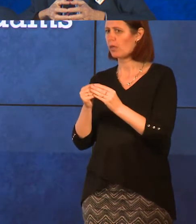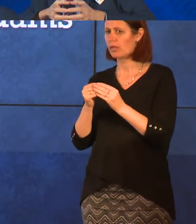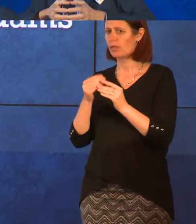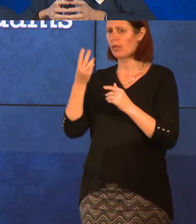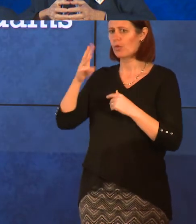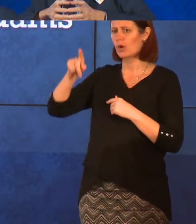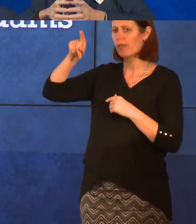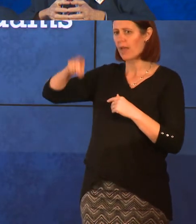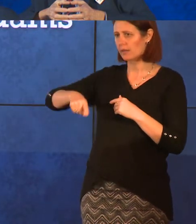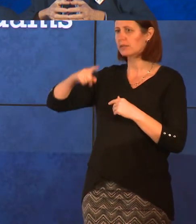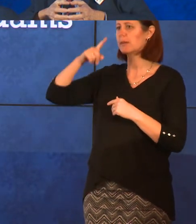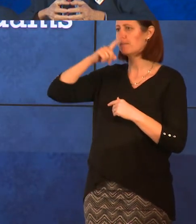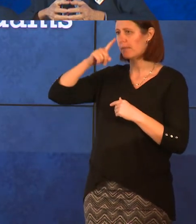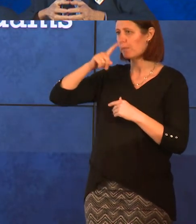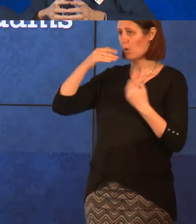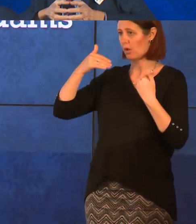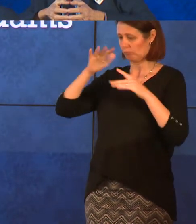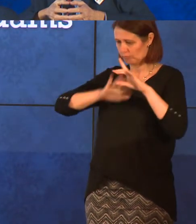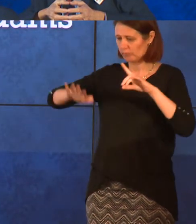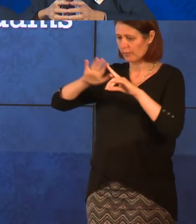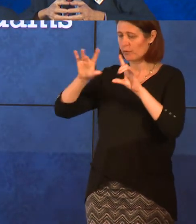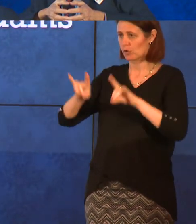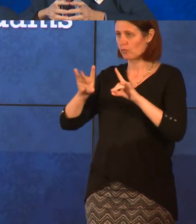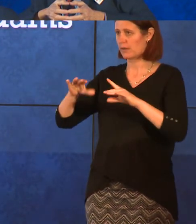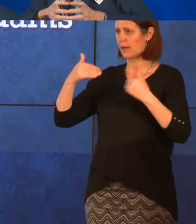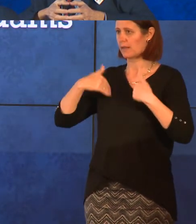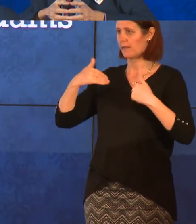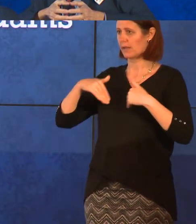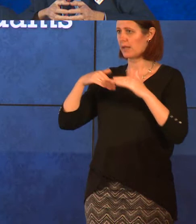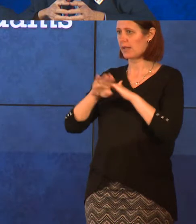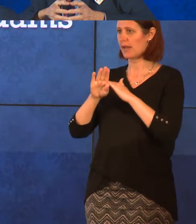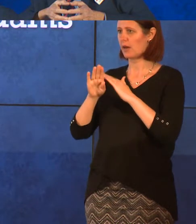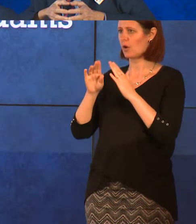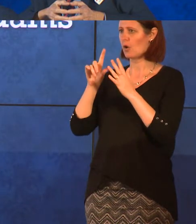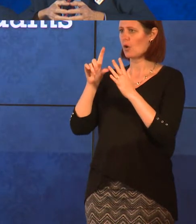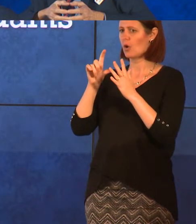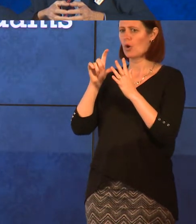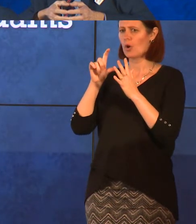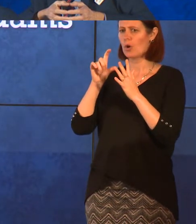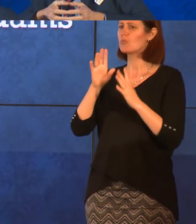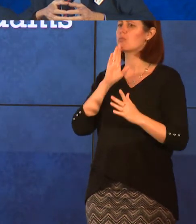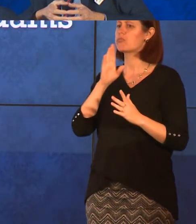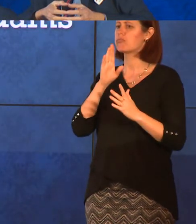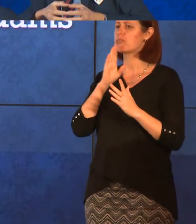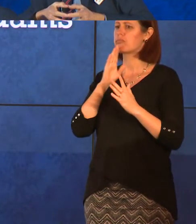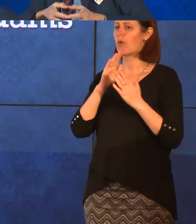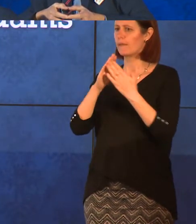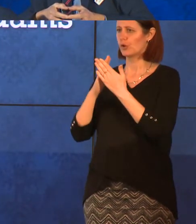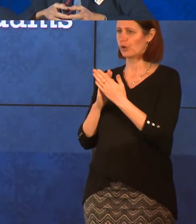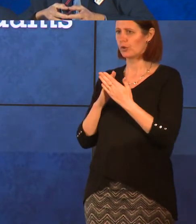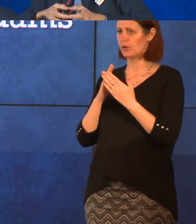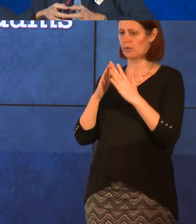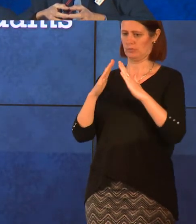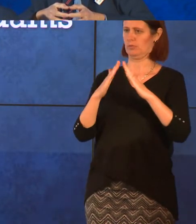people living across Australia in private congregate care facilities? They're